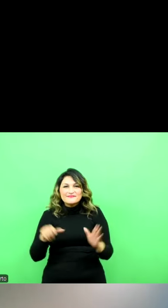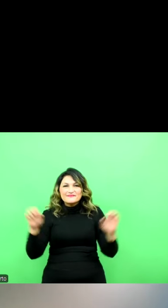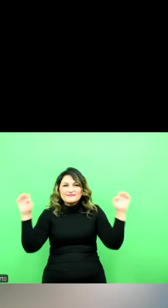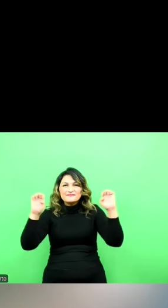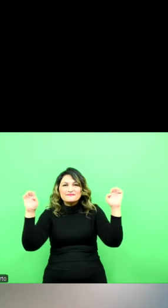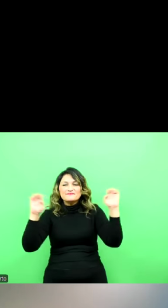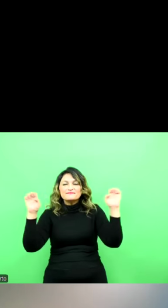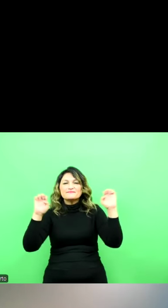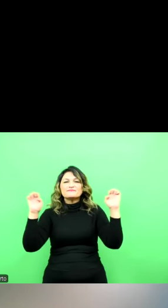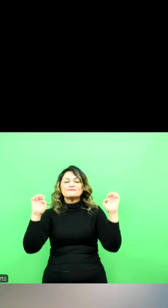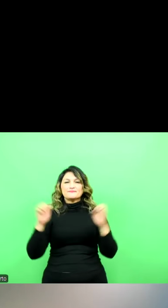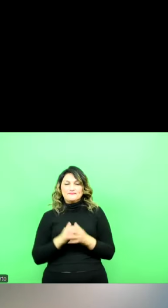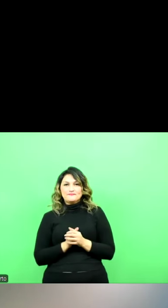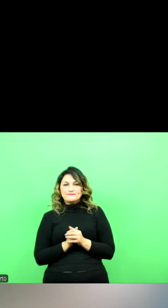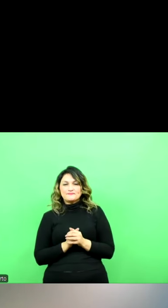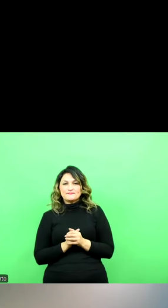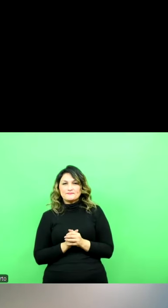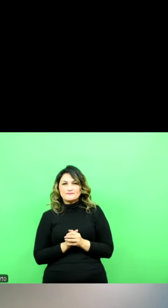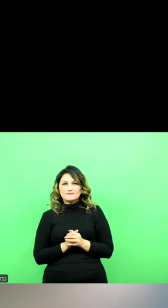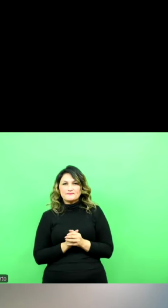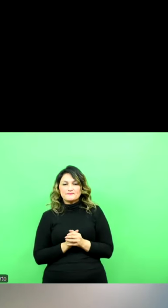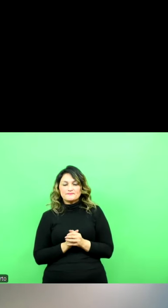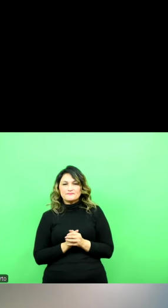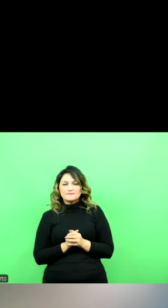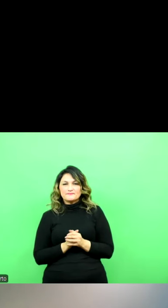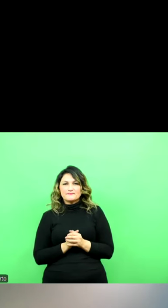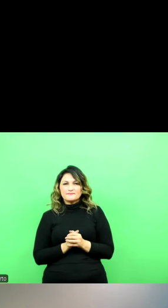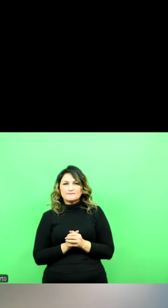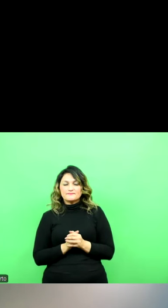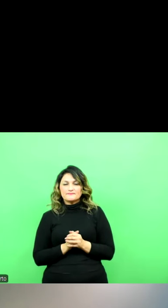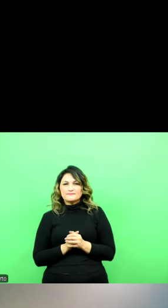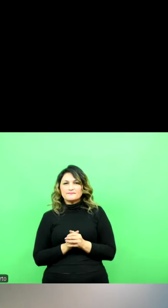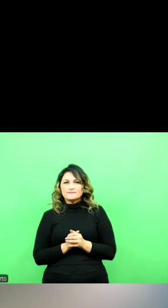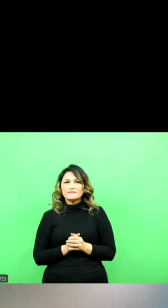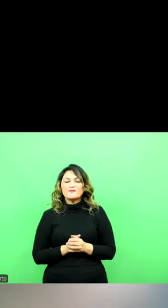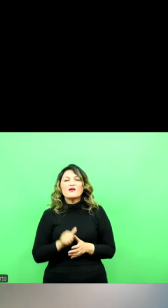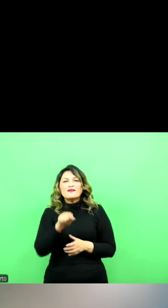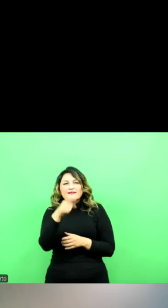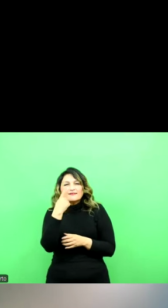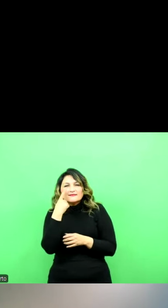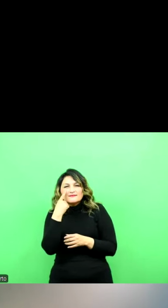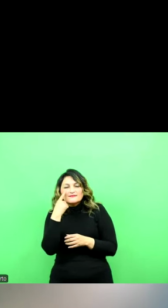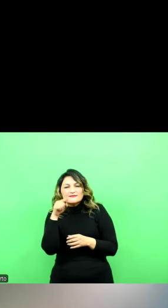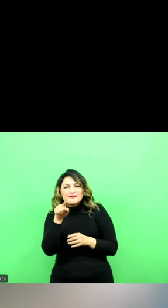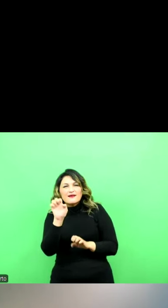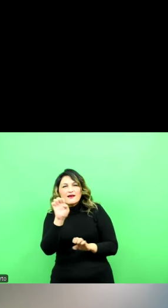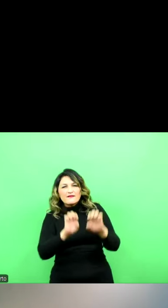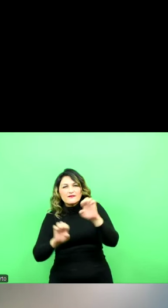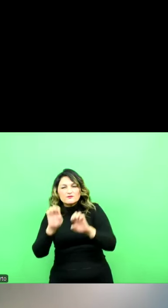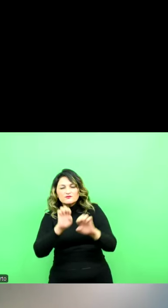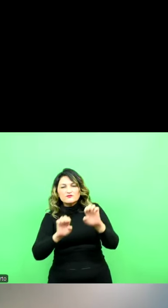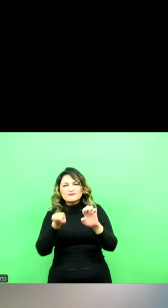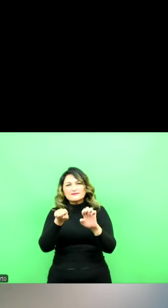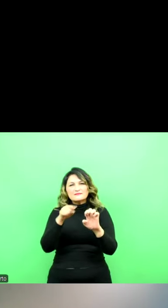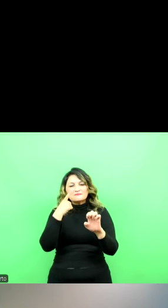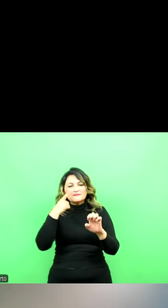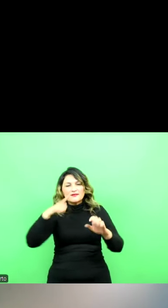update management plans. Now, talking about which aspects are necessary to